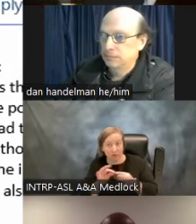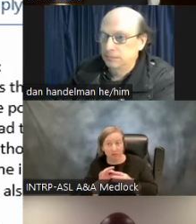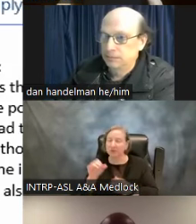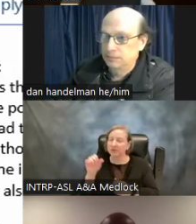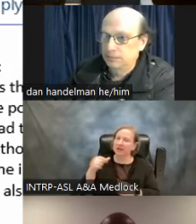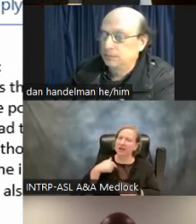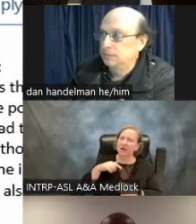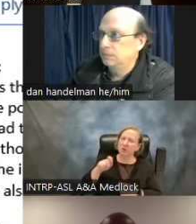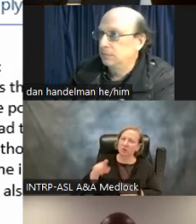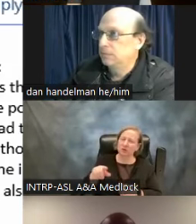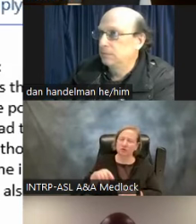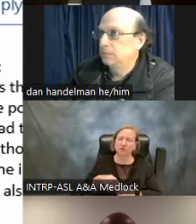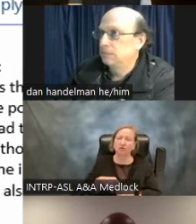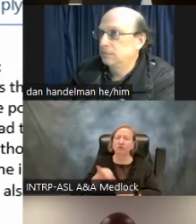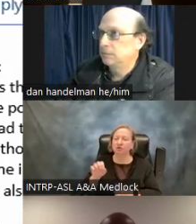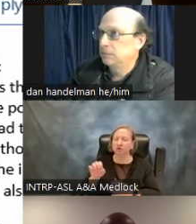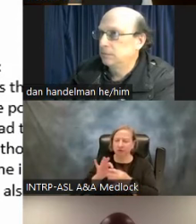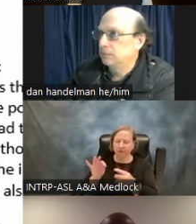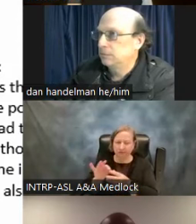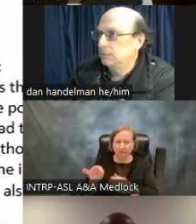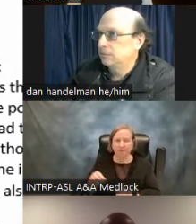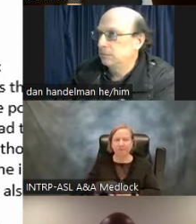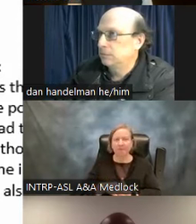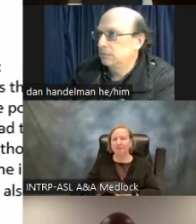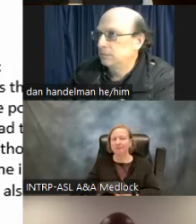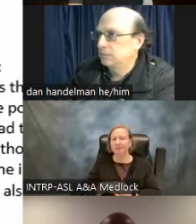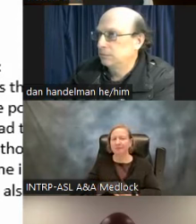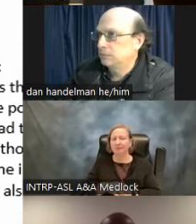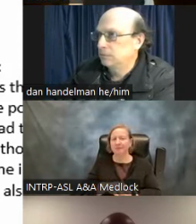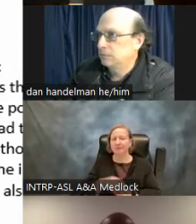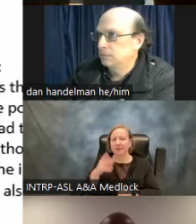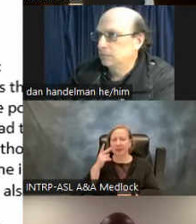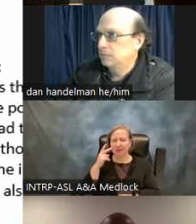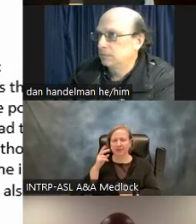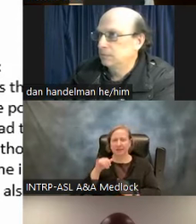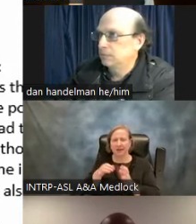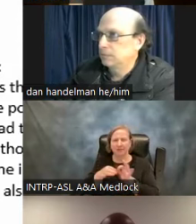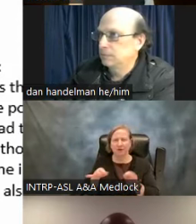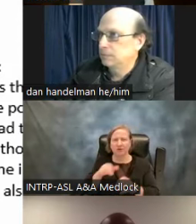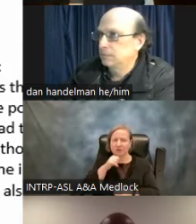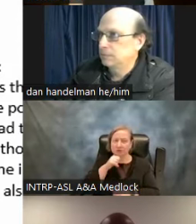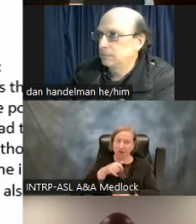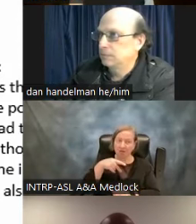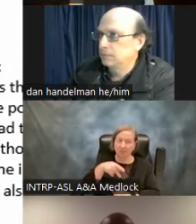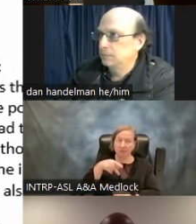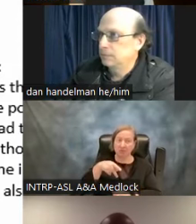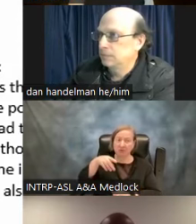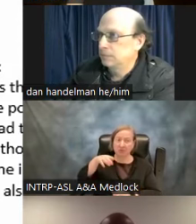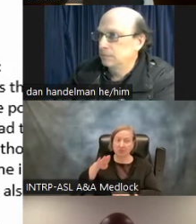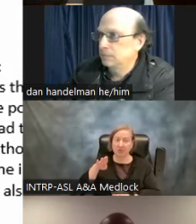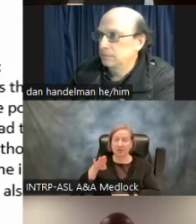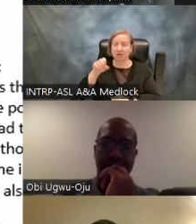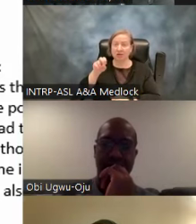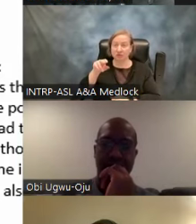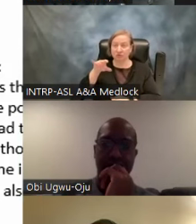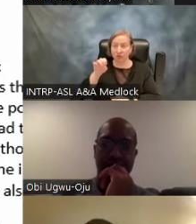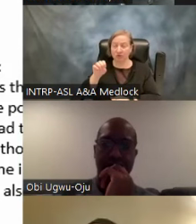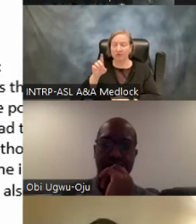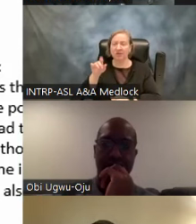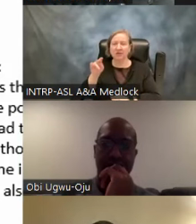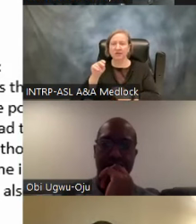have a question. So seeing that phrase non-PPB source, Dan kind of alluded